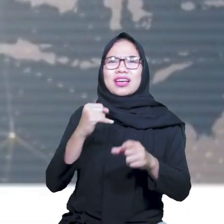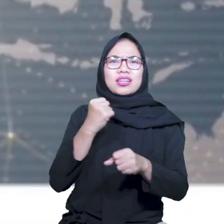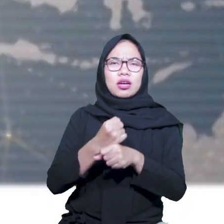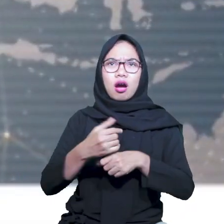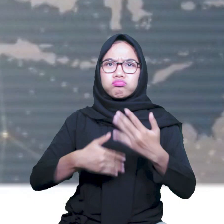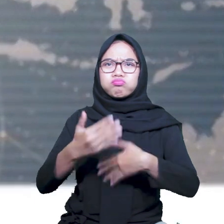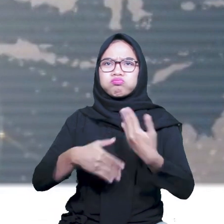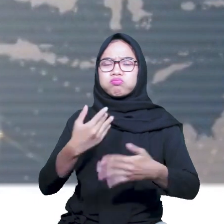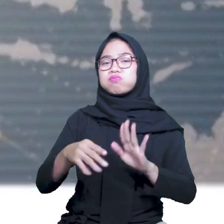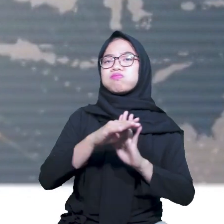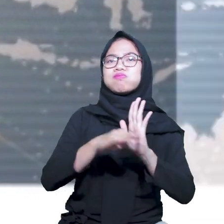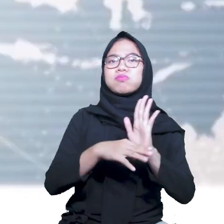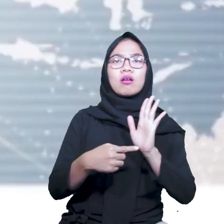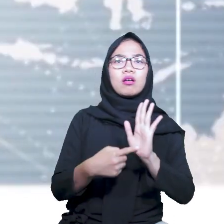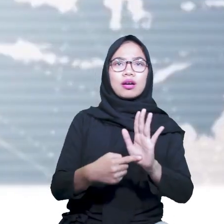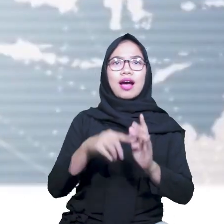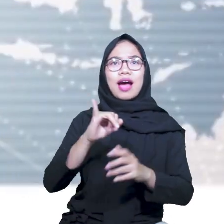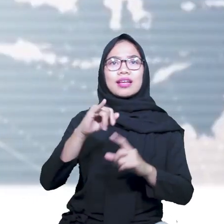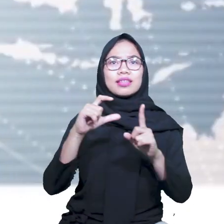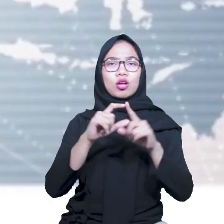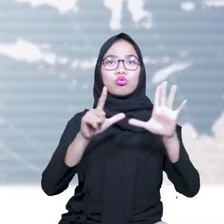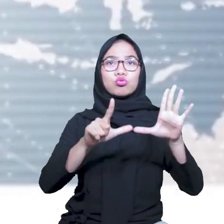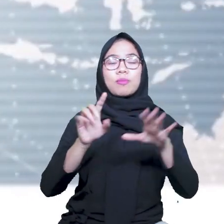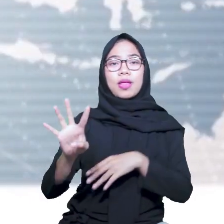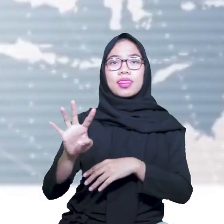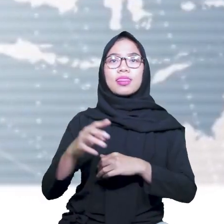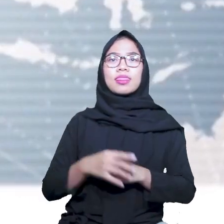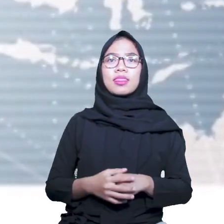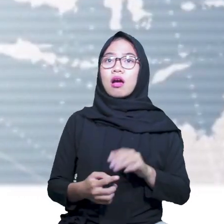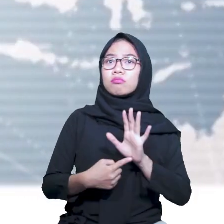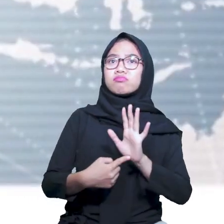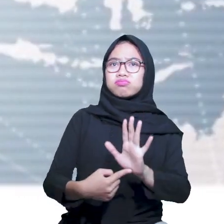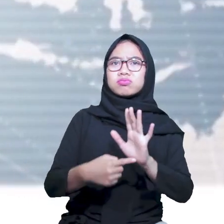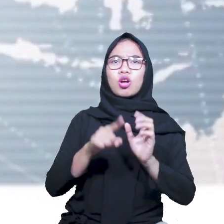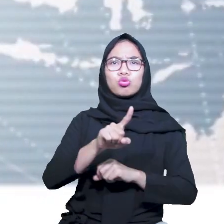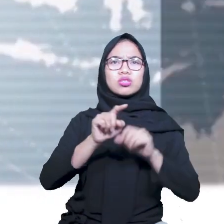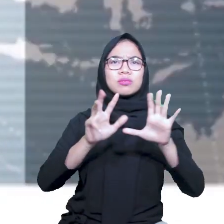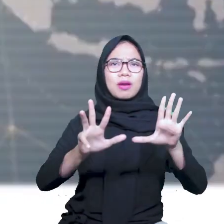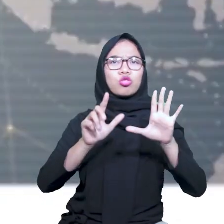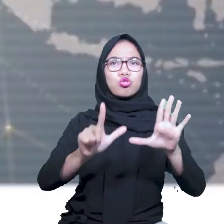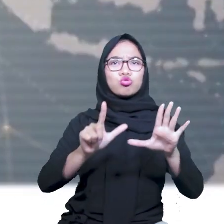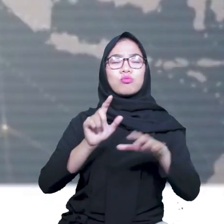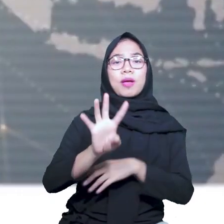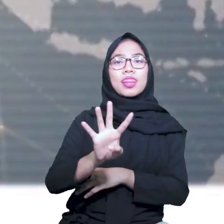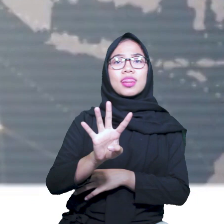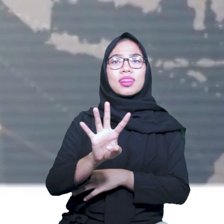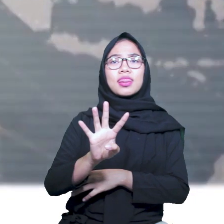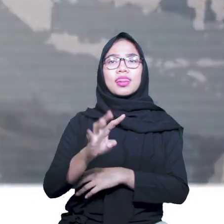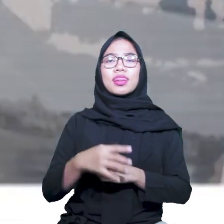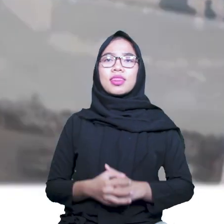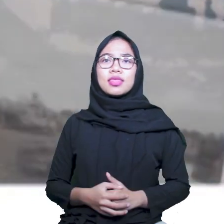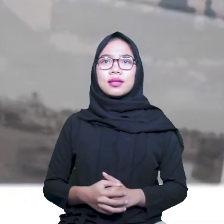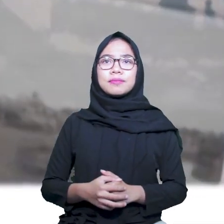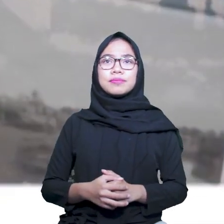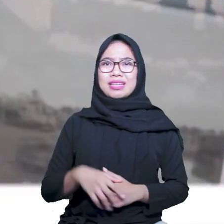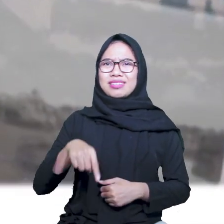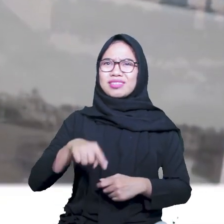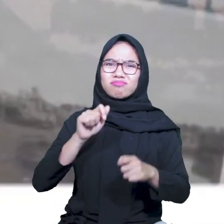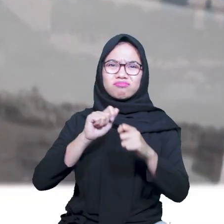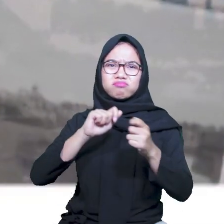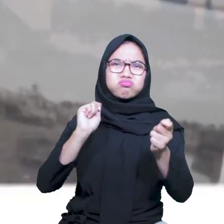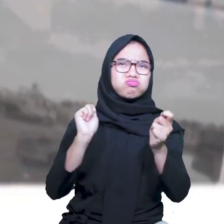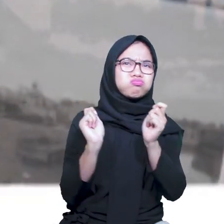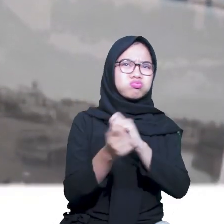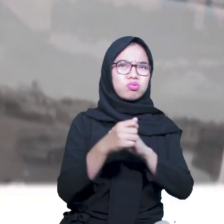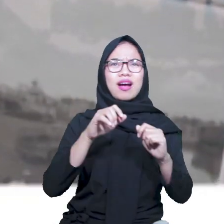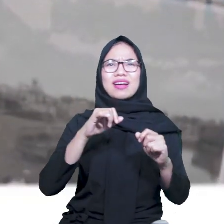has launched several coordinate reference systems, beginning with ID74, which was launched in